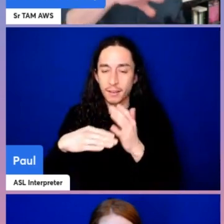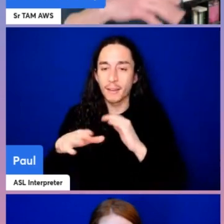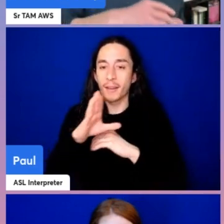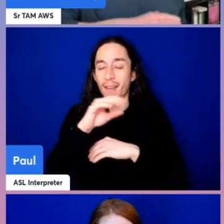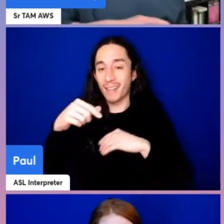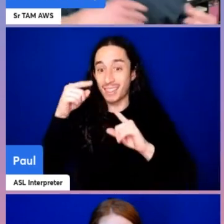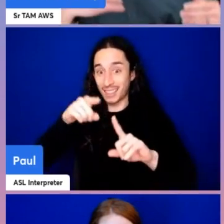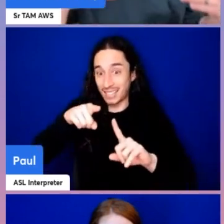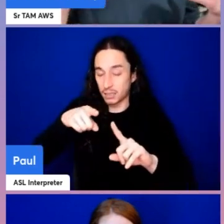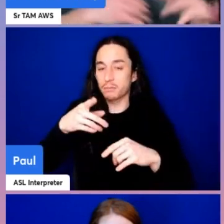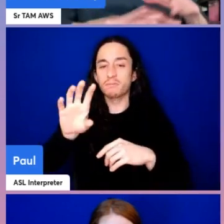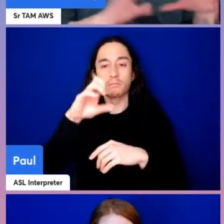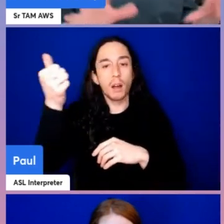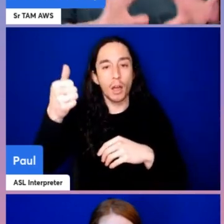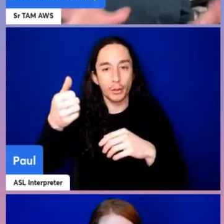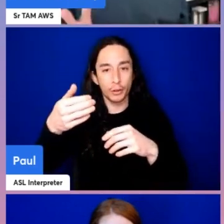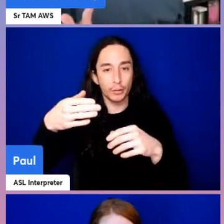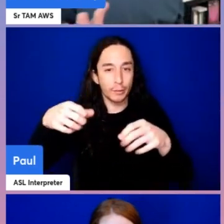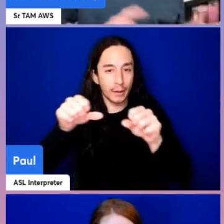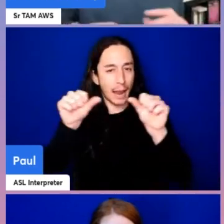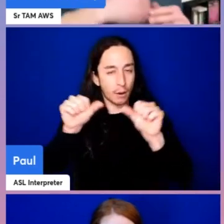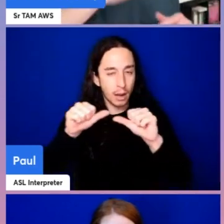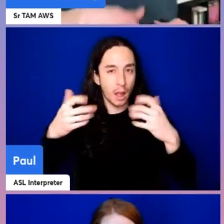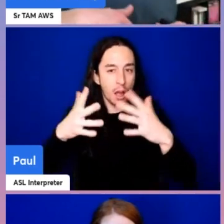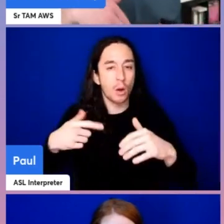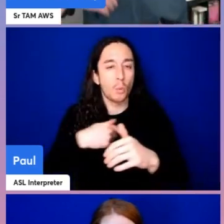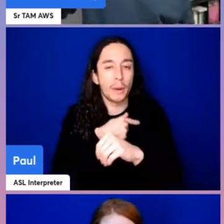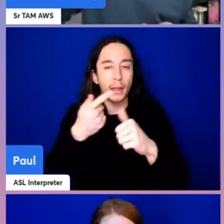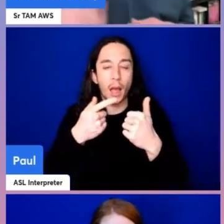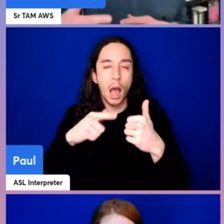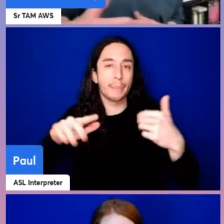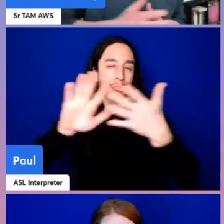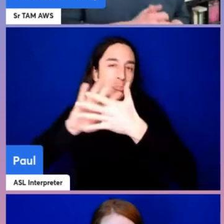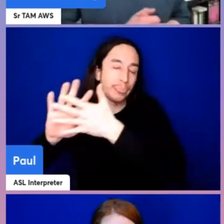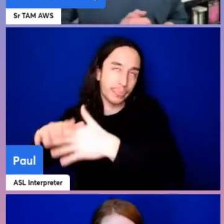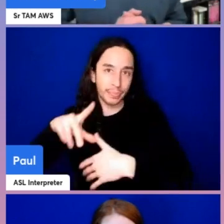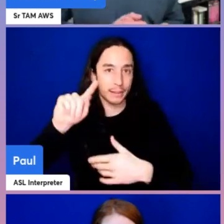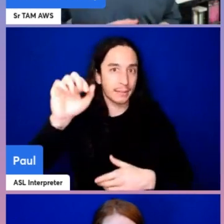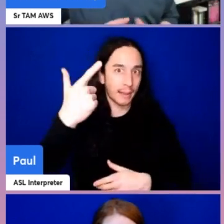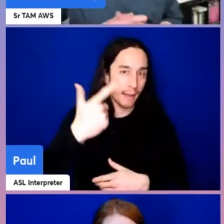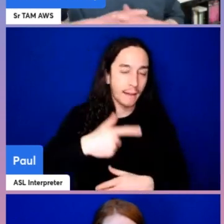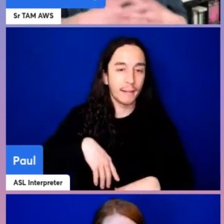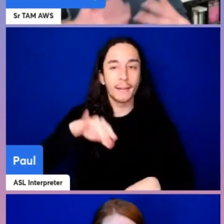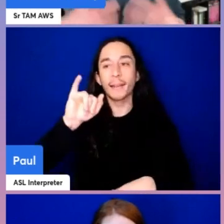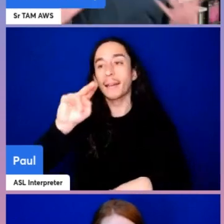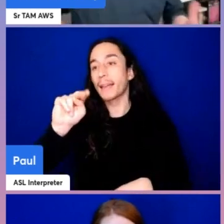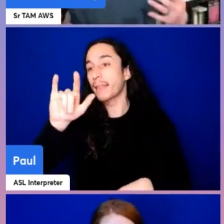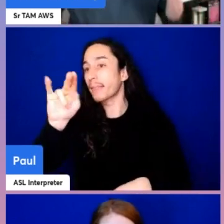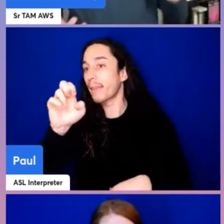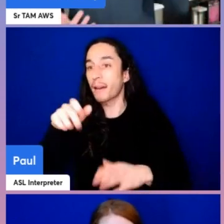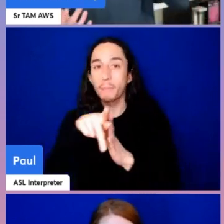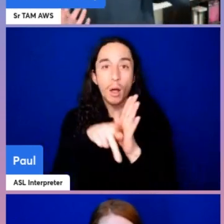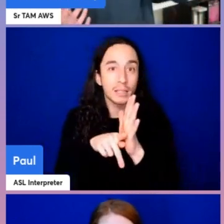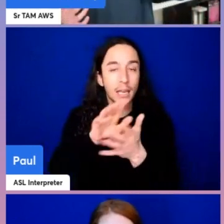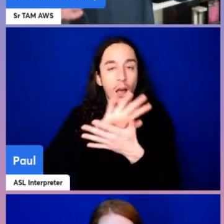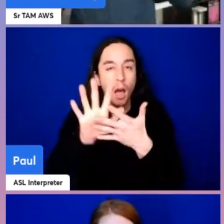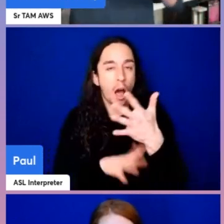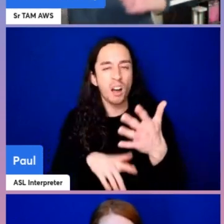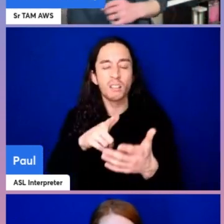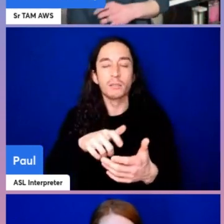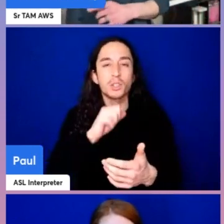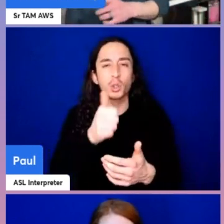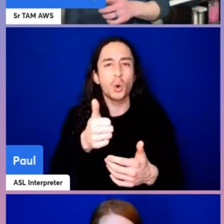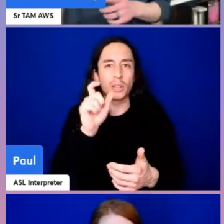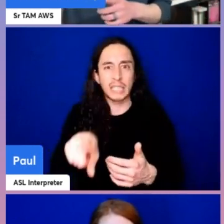This is another area where we're sort of glossing over the tagging, the inline policies, all of that, because you don't really need